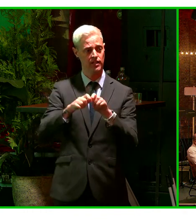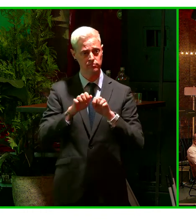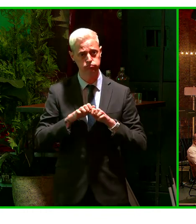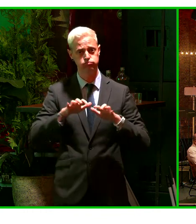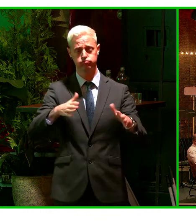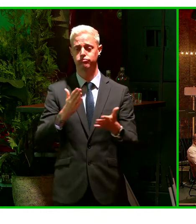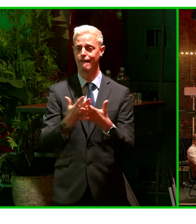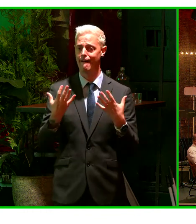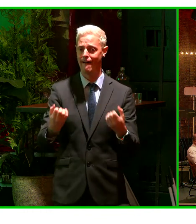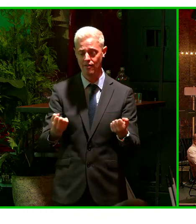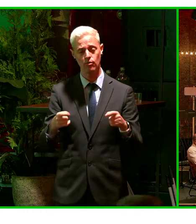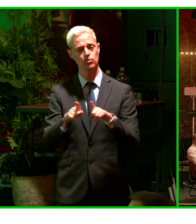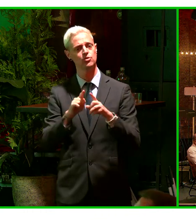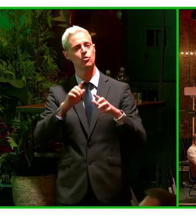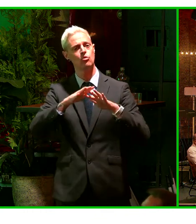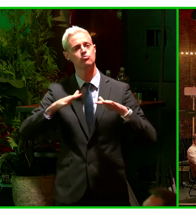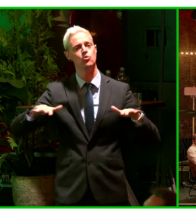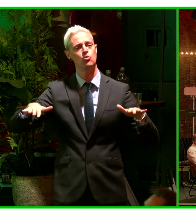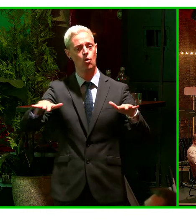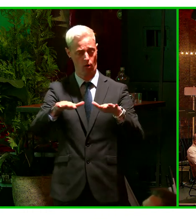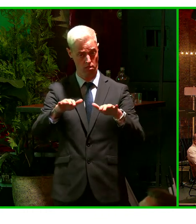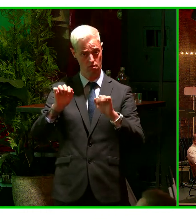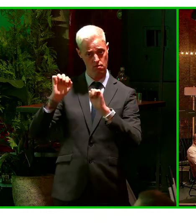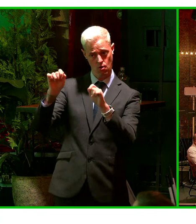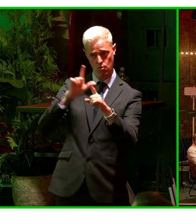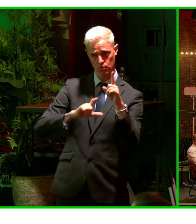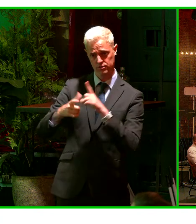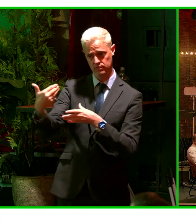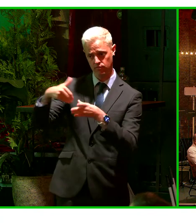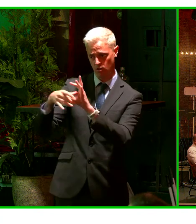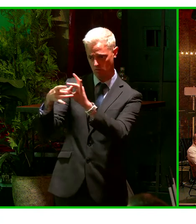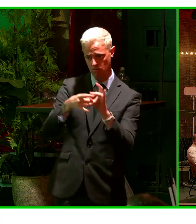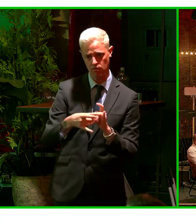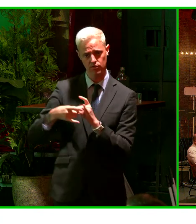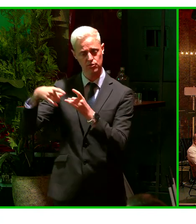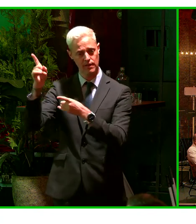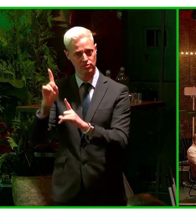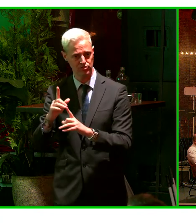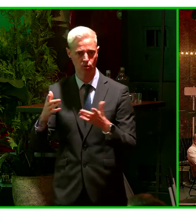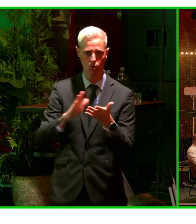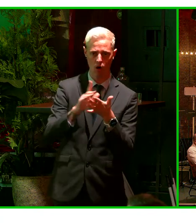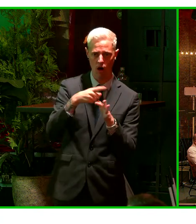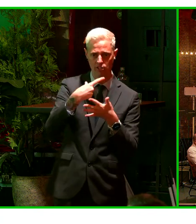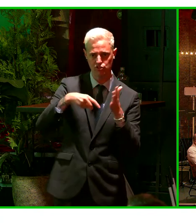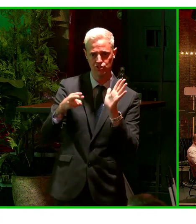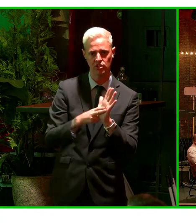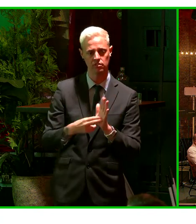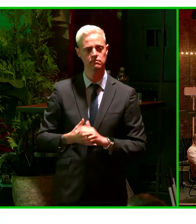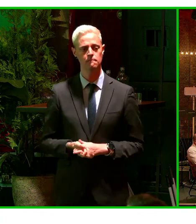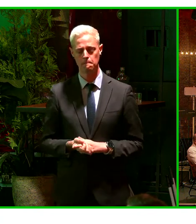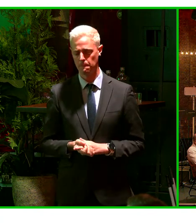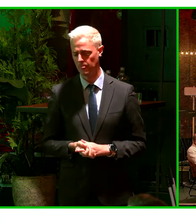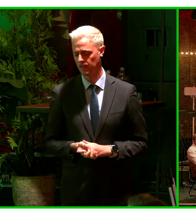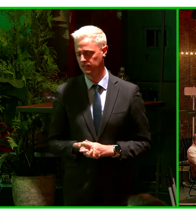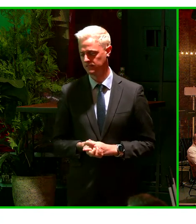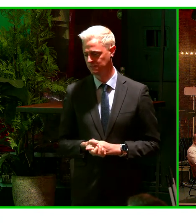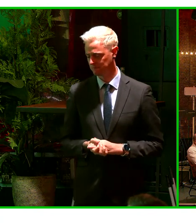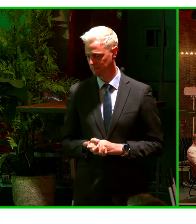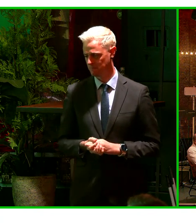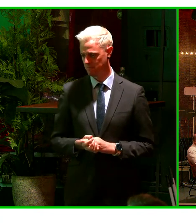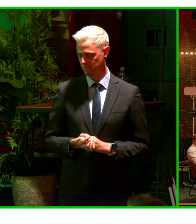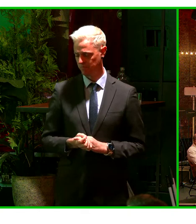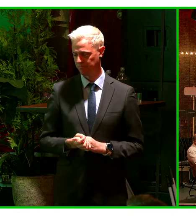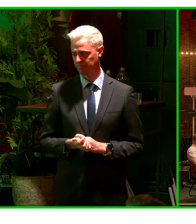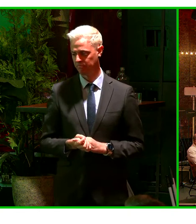rural communities involved in all that? How do we swap to hydrogen? How do we swap to